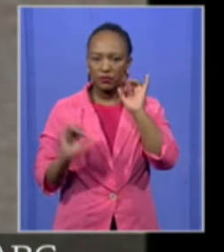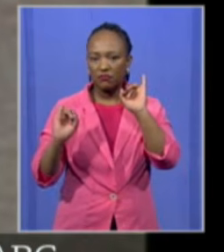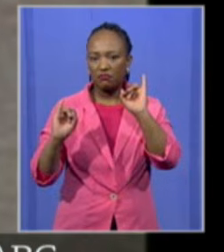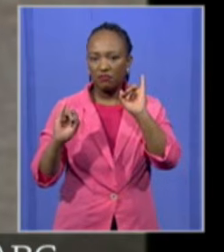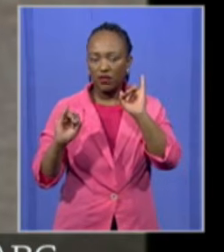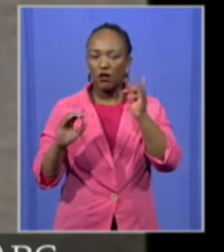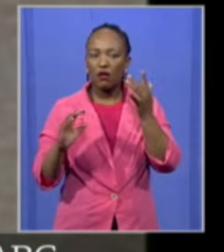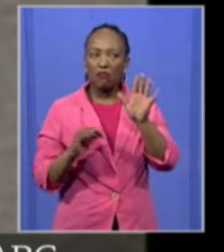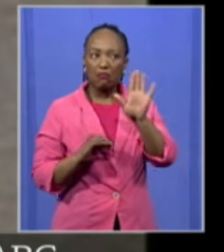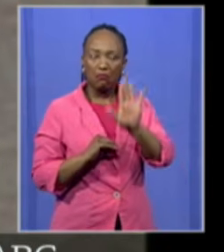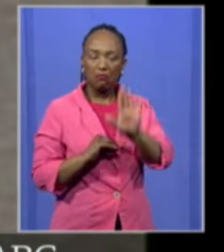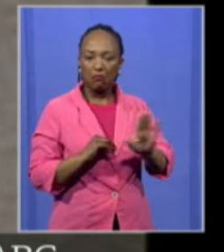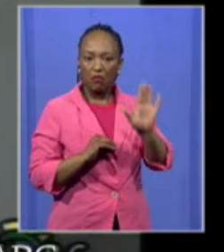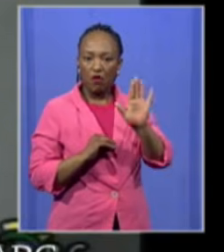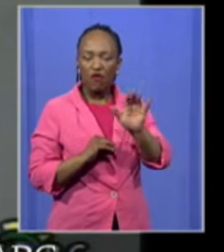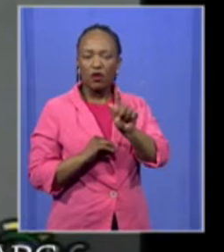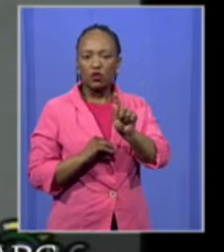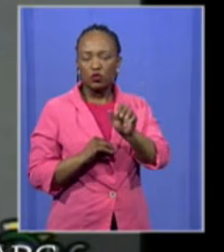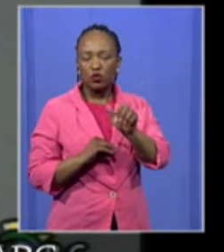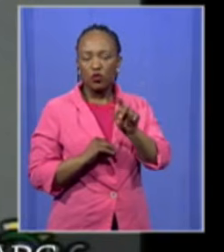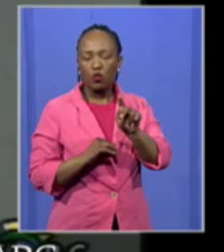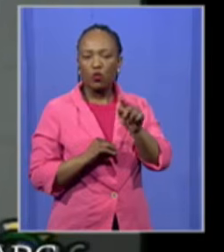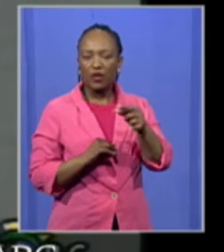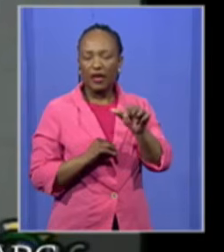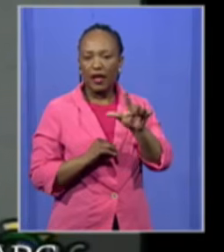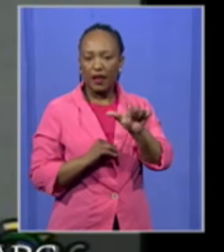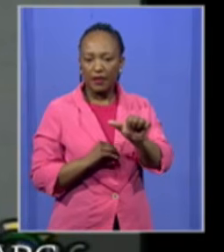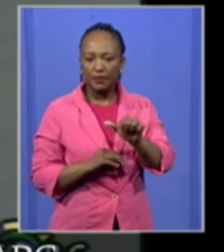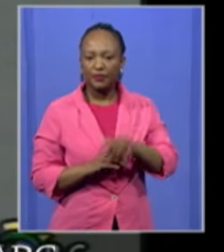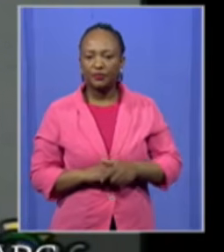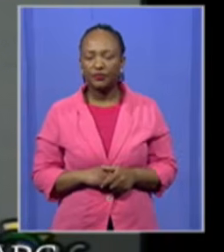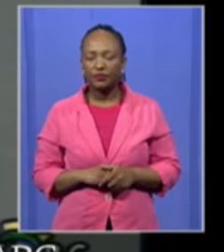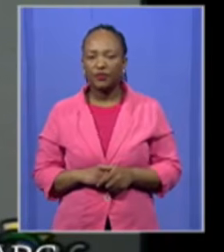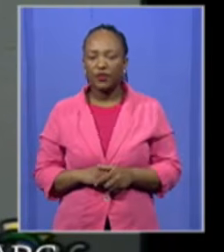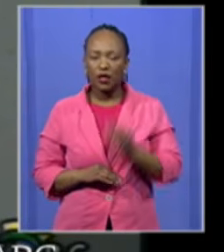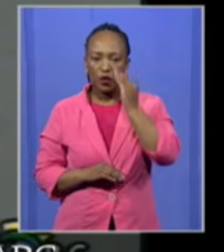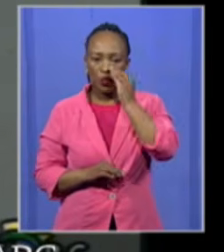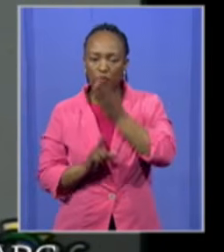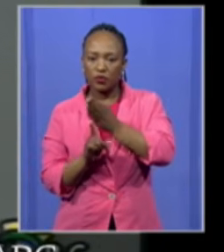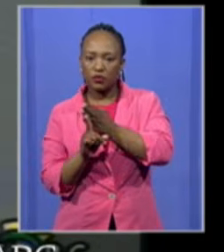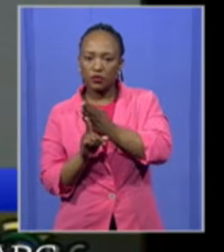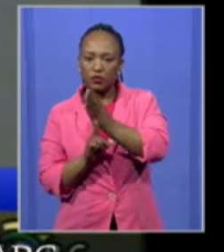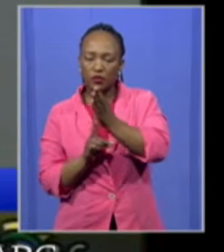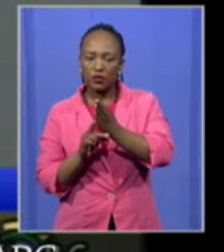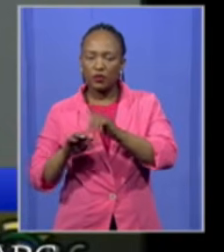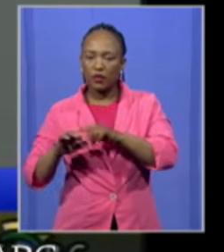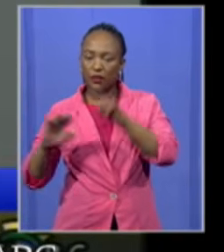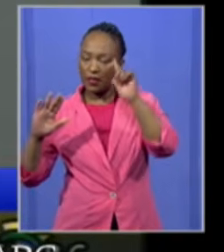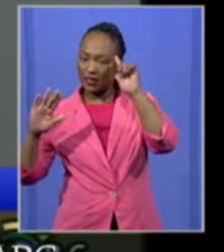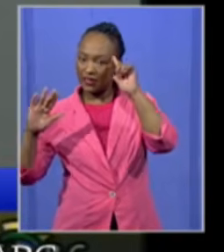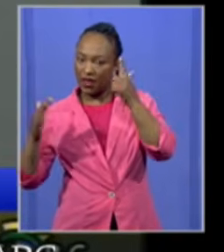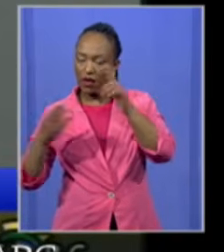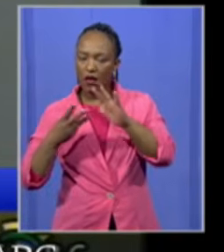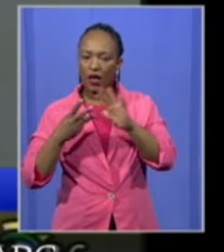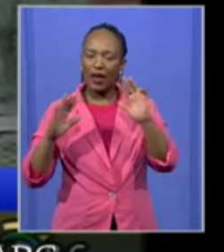e ka leboya ho noka ya Thugela. Ditaba di ne di haswa ka mekgahlelo e mmedi e leng tsa hora bosupa le ya borobong